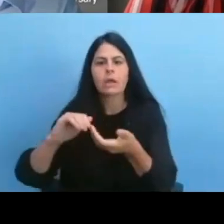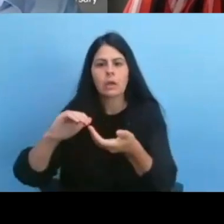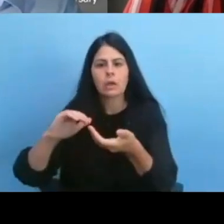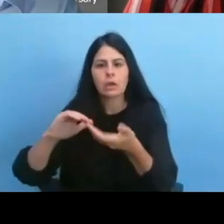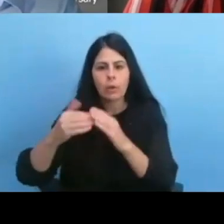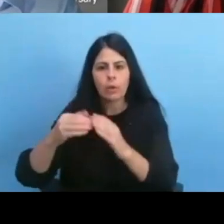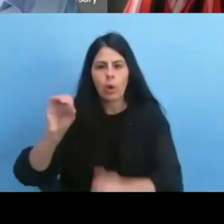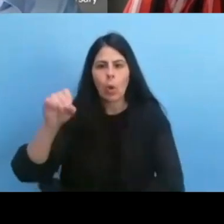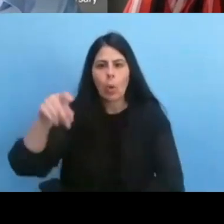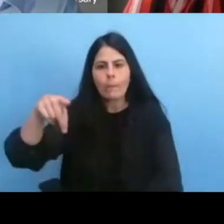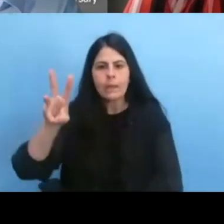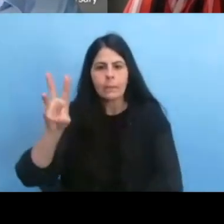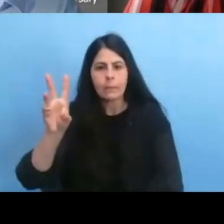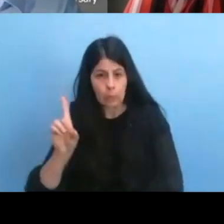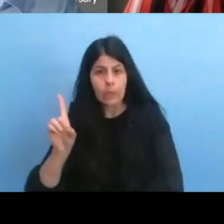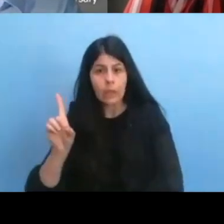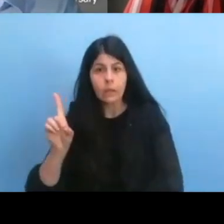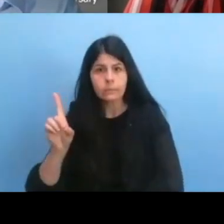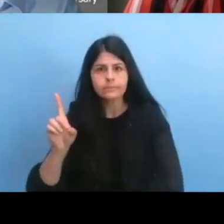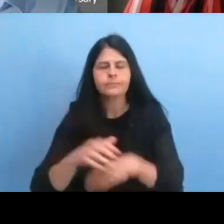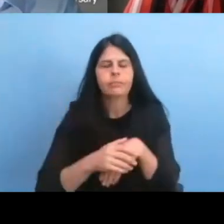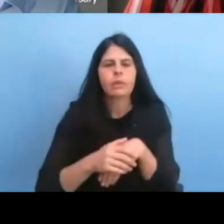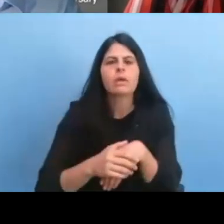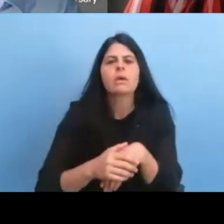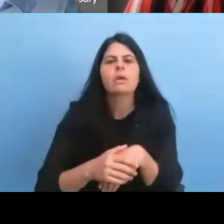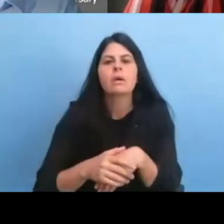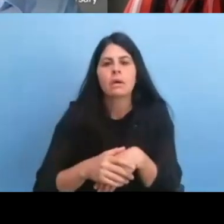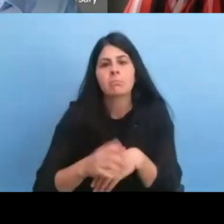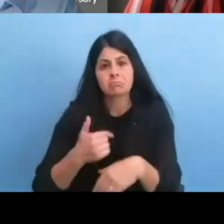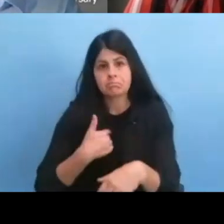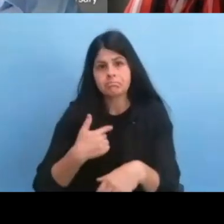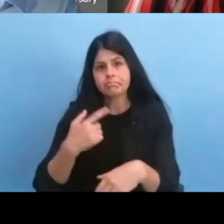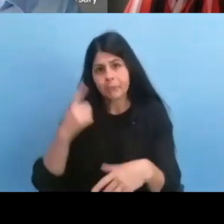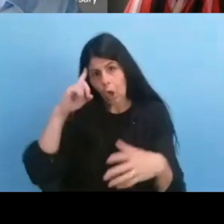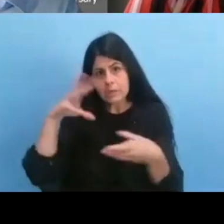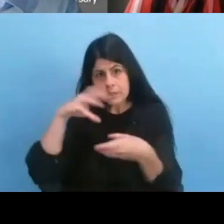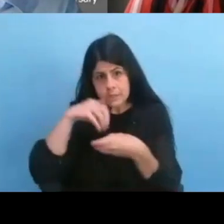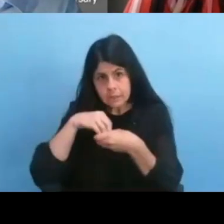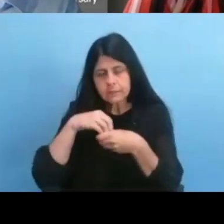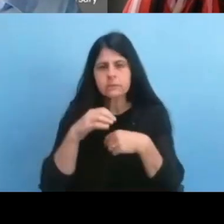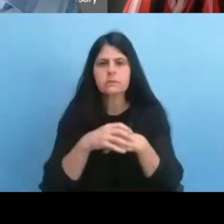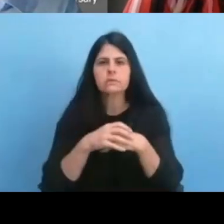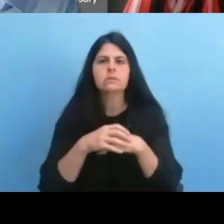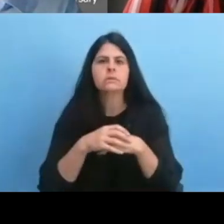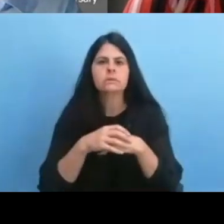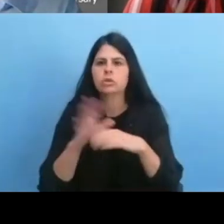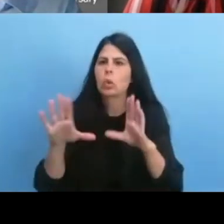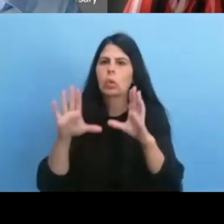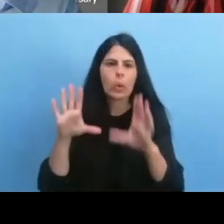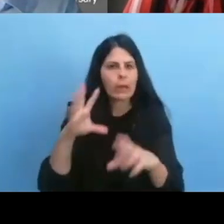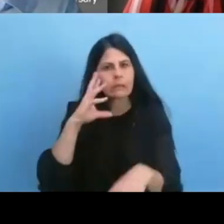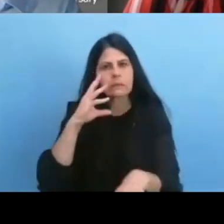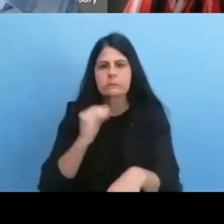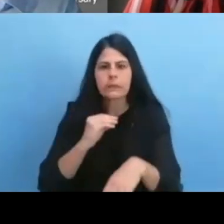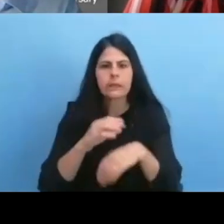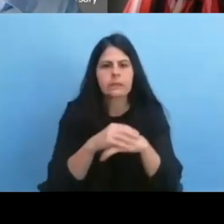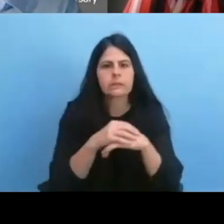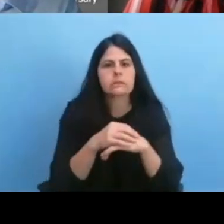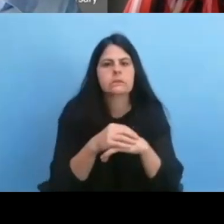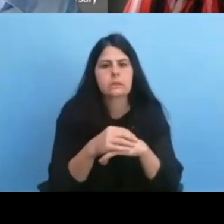autistic. And it was, a really great experience. I worked there. I